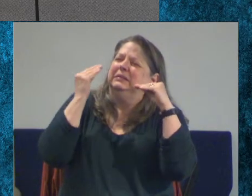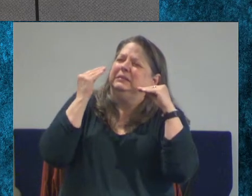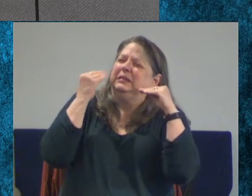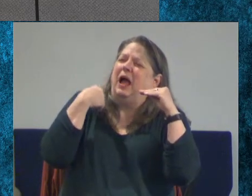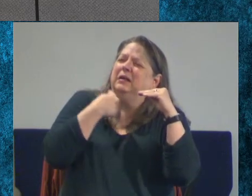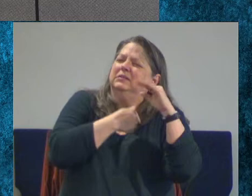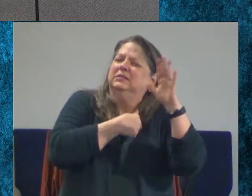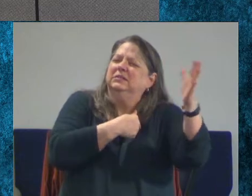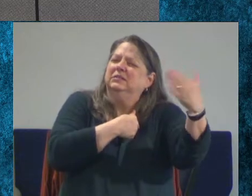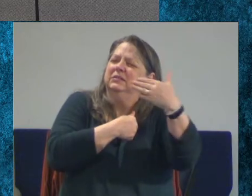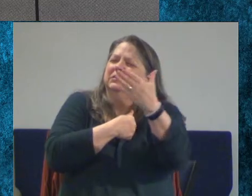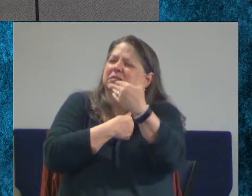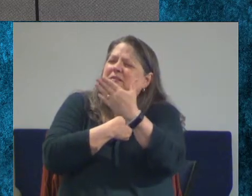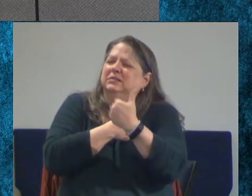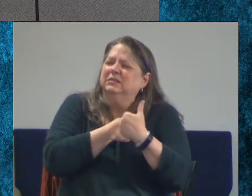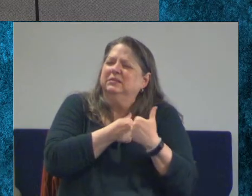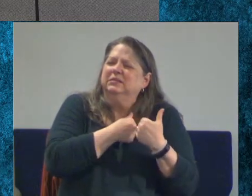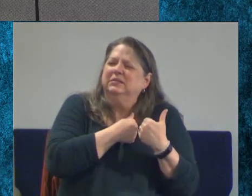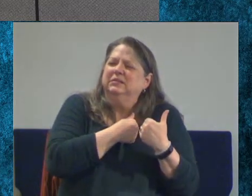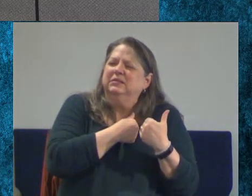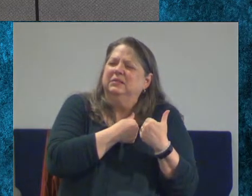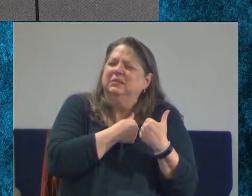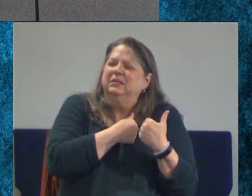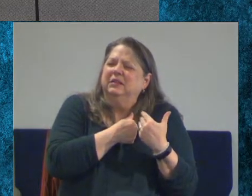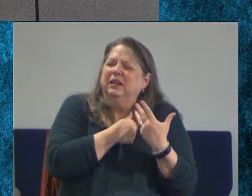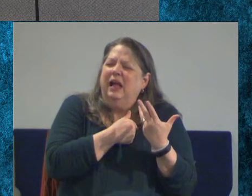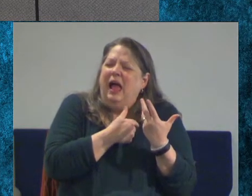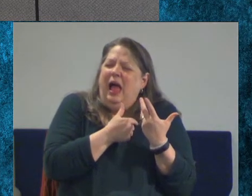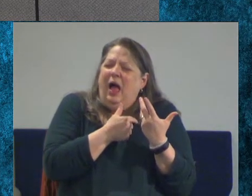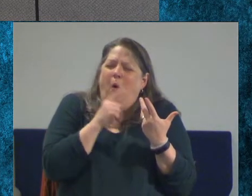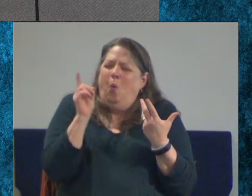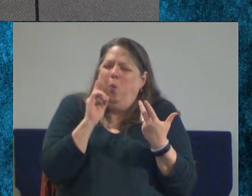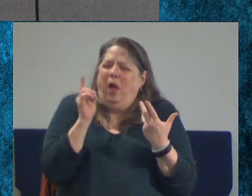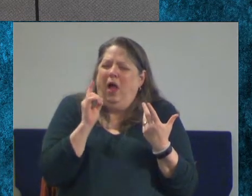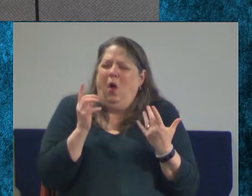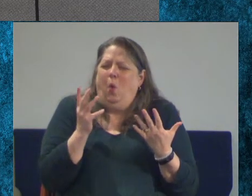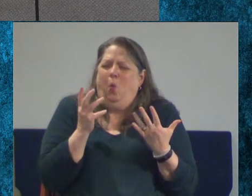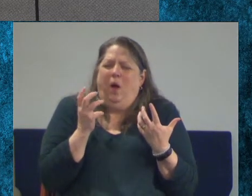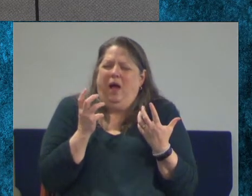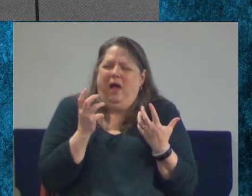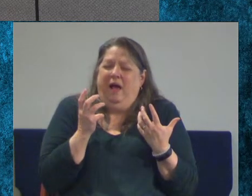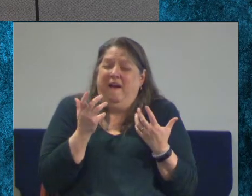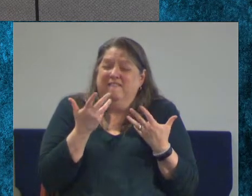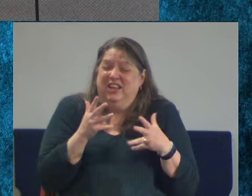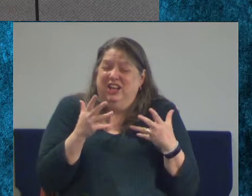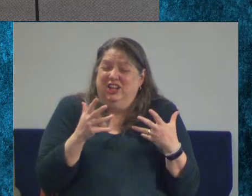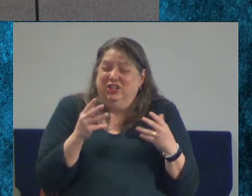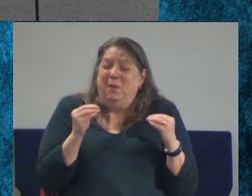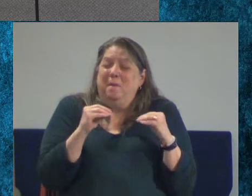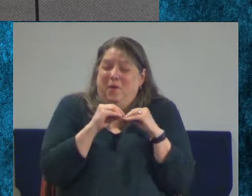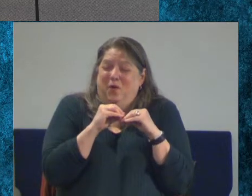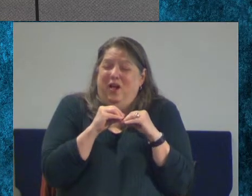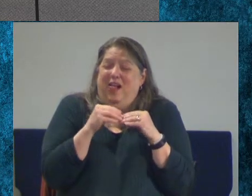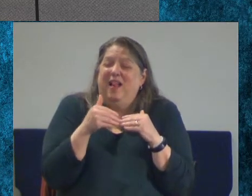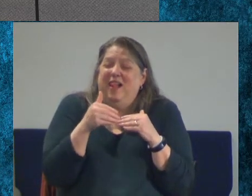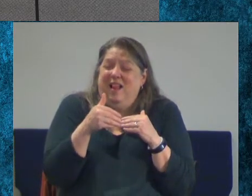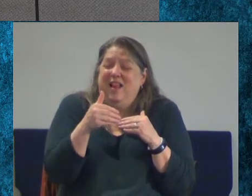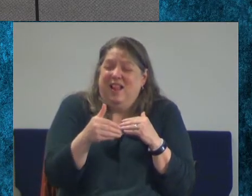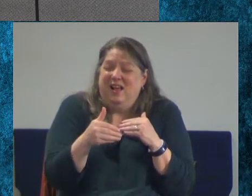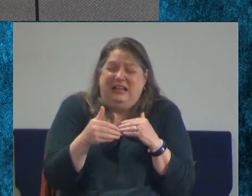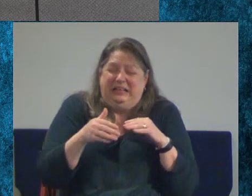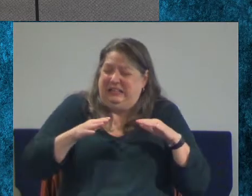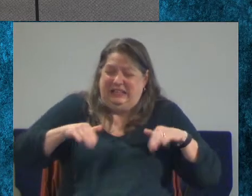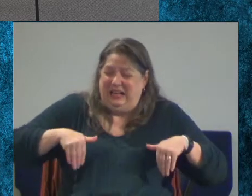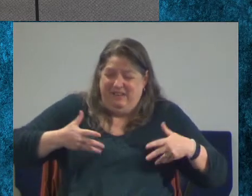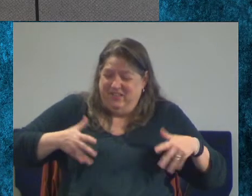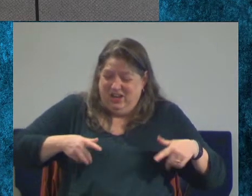to us these days about the areas of our lives you want to fix. And we thank you for your grace that promises to